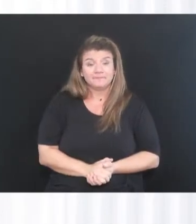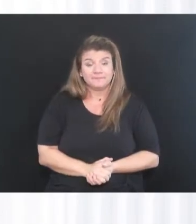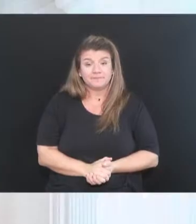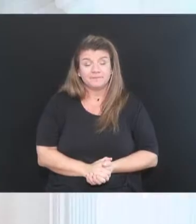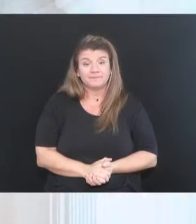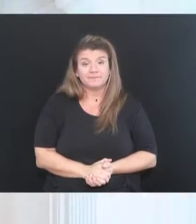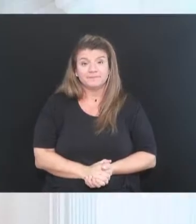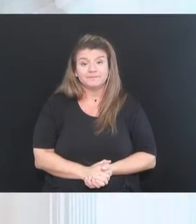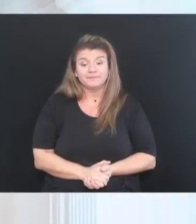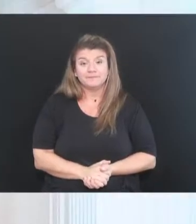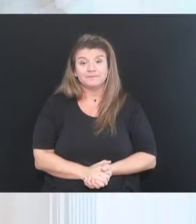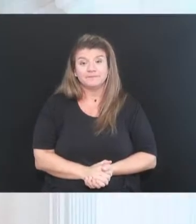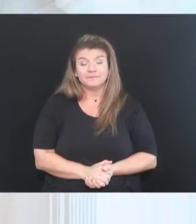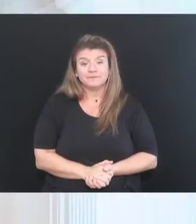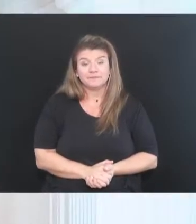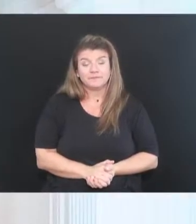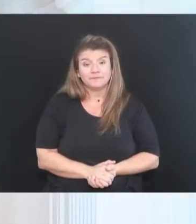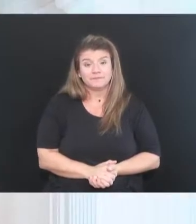Well,